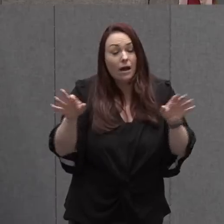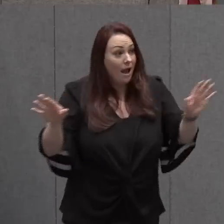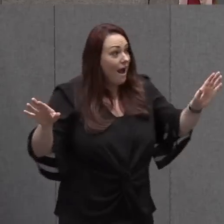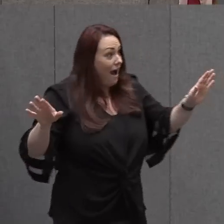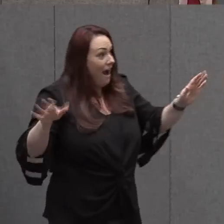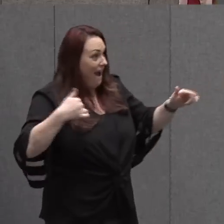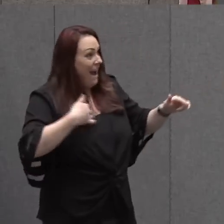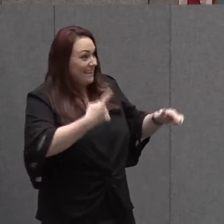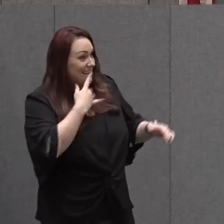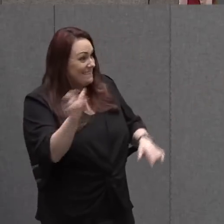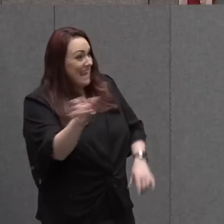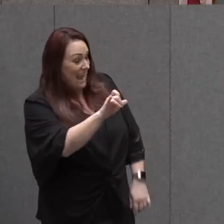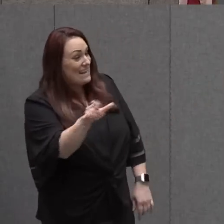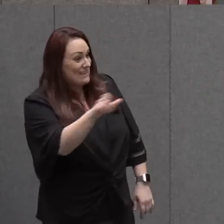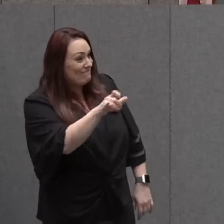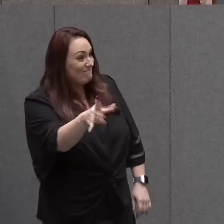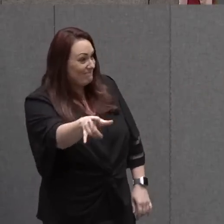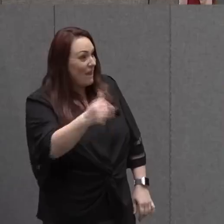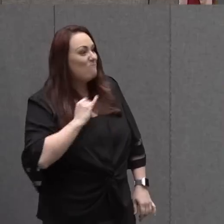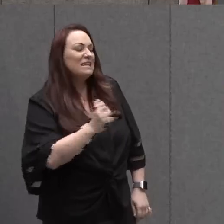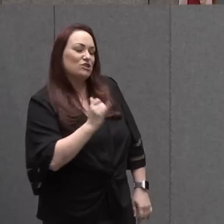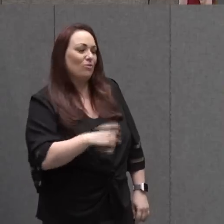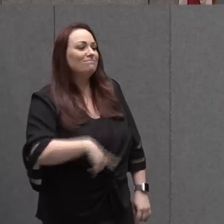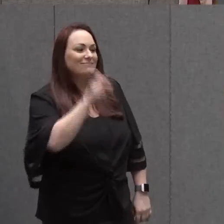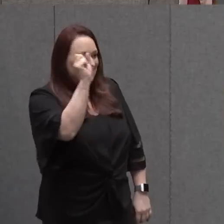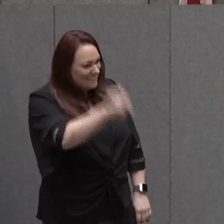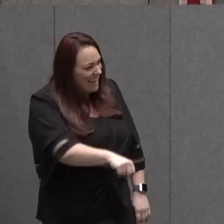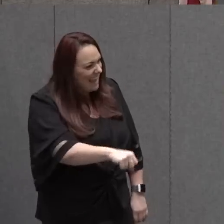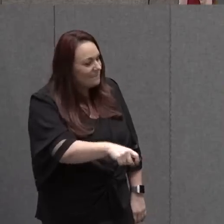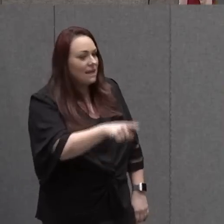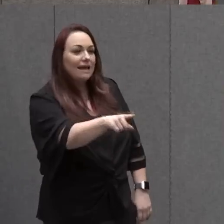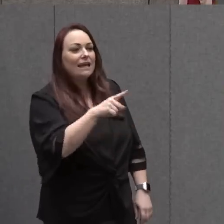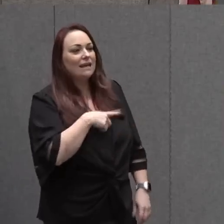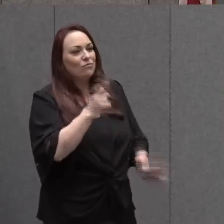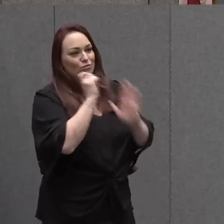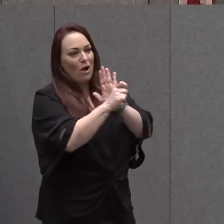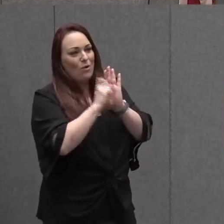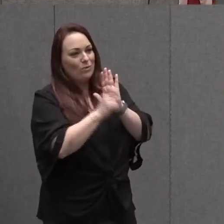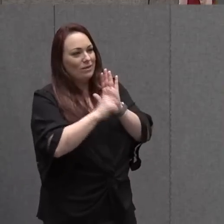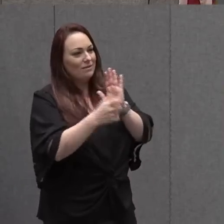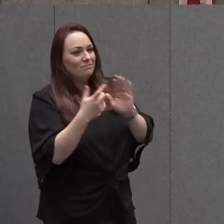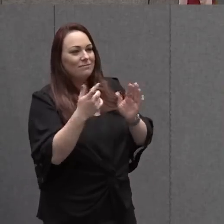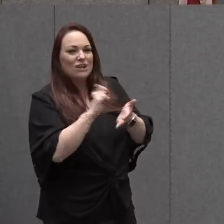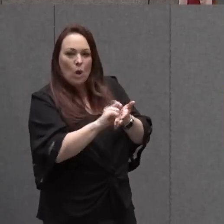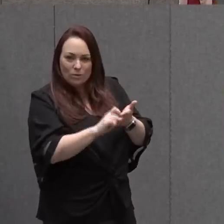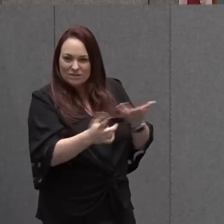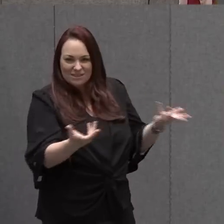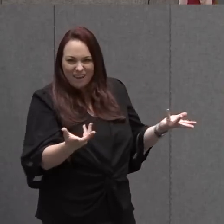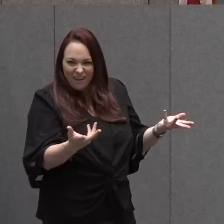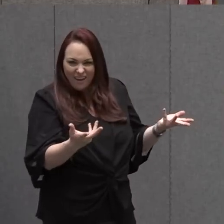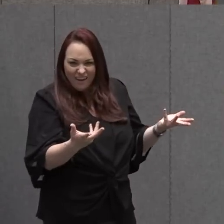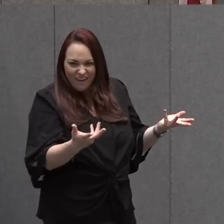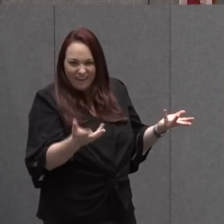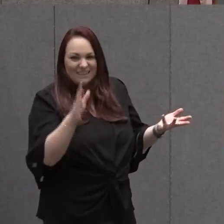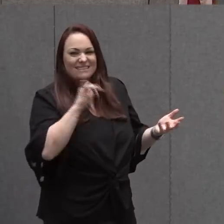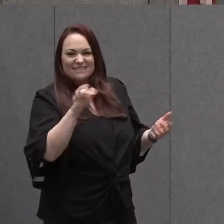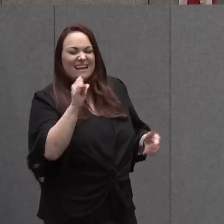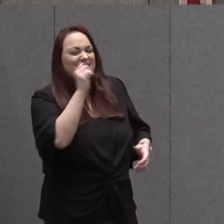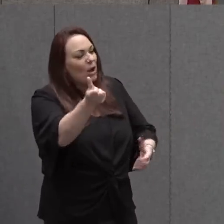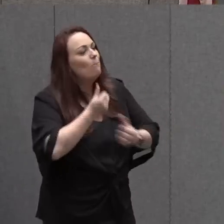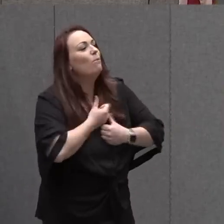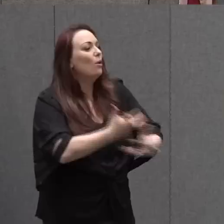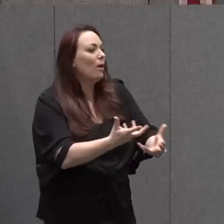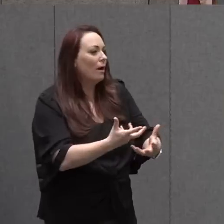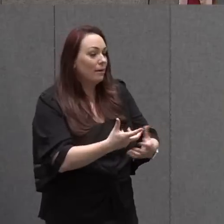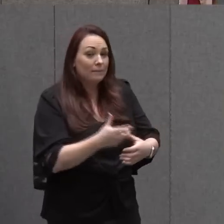what I said. I said that was that guy's notes. He just wrote them down. He did. That's not a